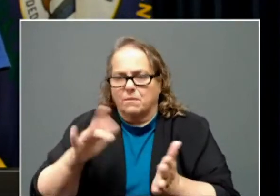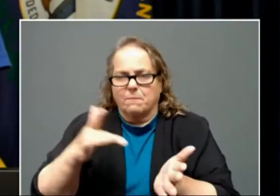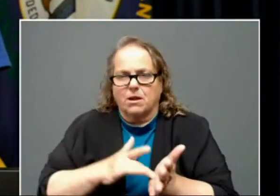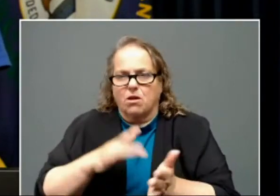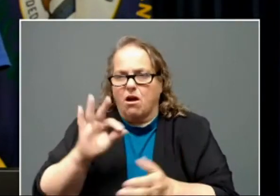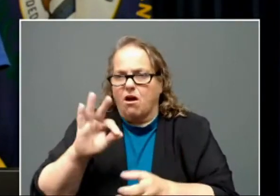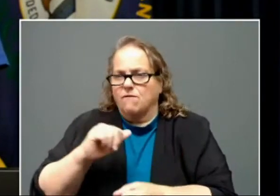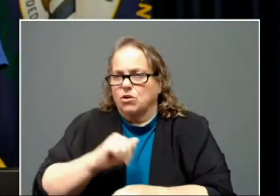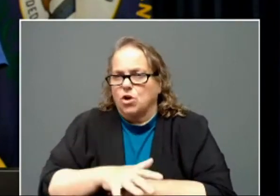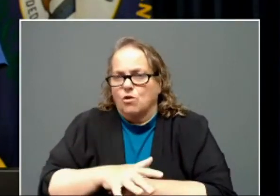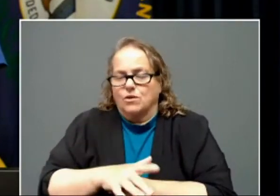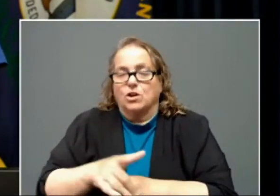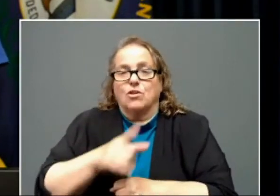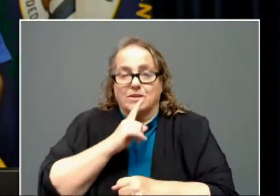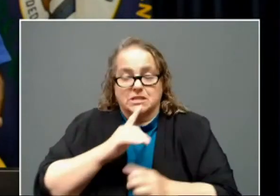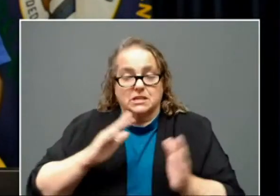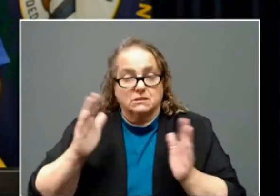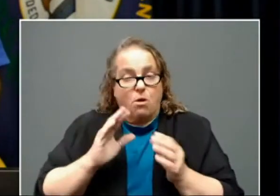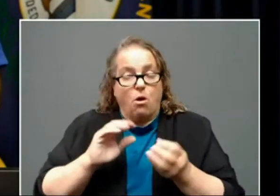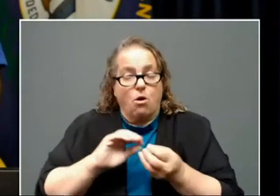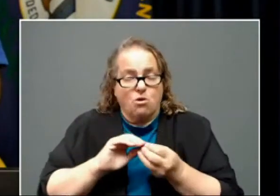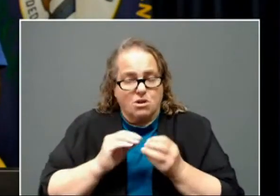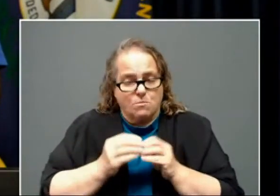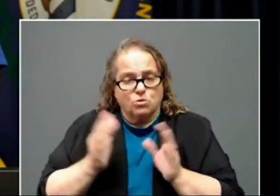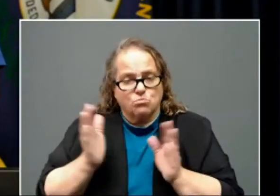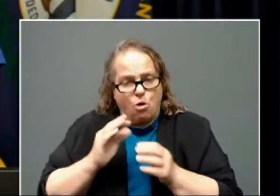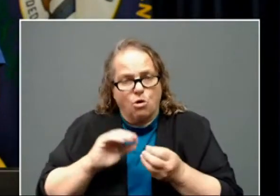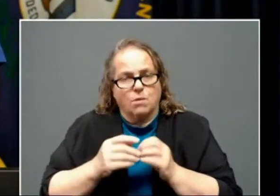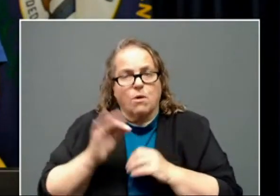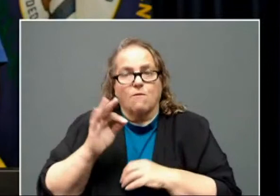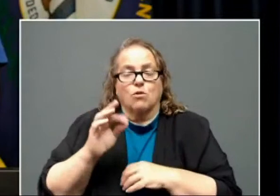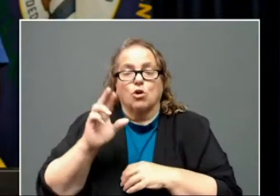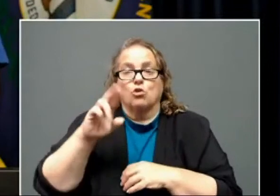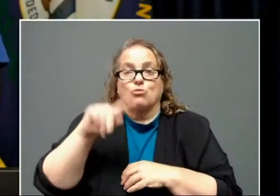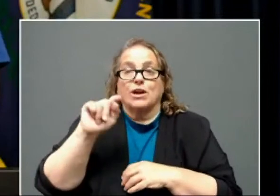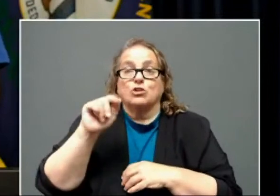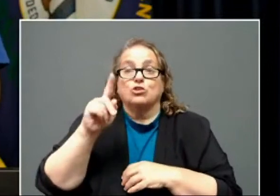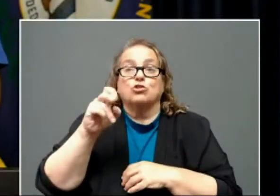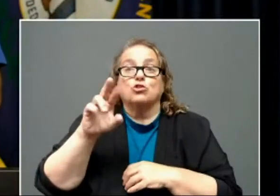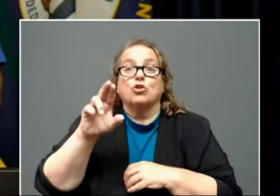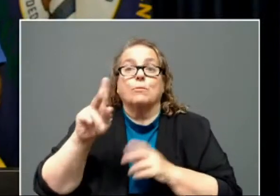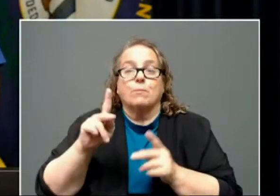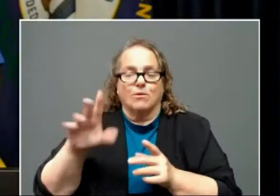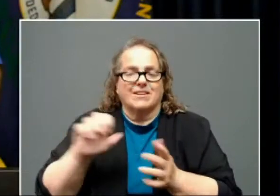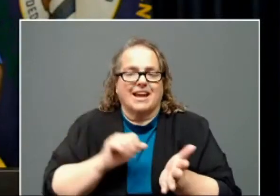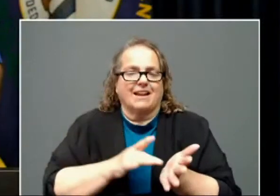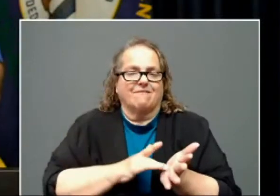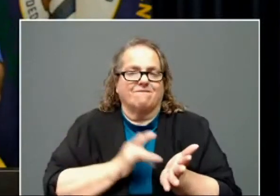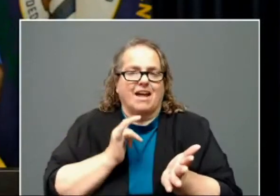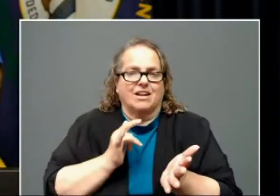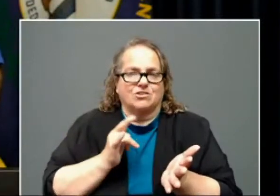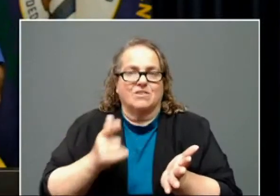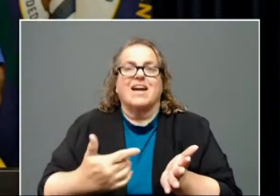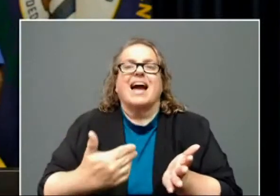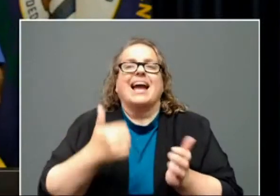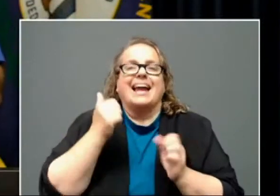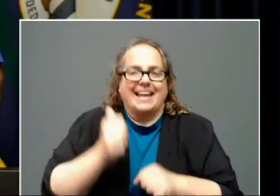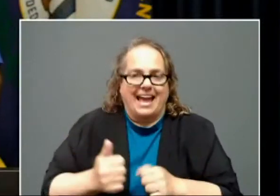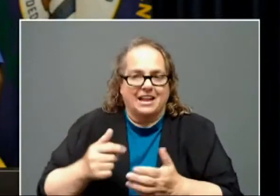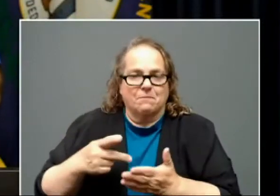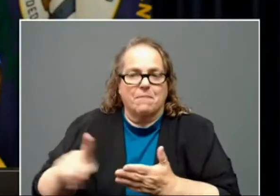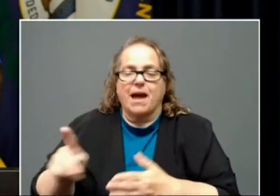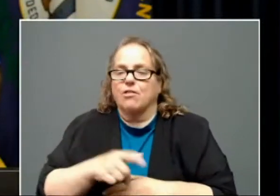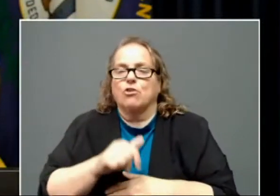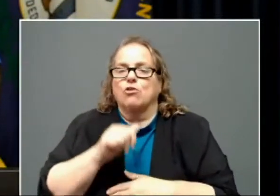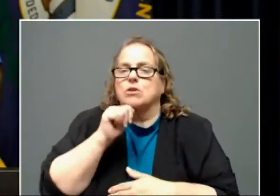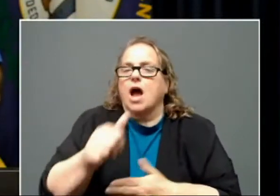small number of renters that may be taking advantage with the ability to pay and aren't. But I know that's a small percentage that